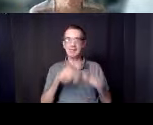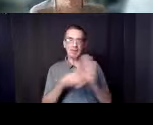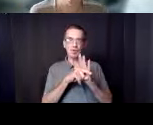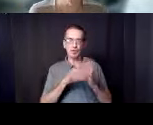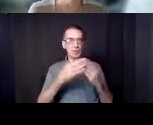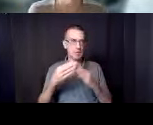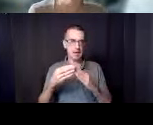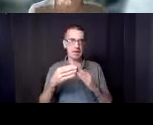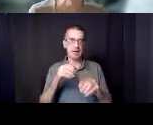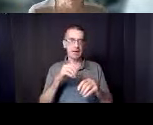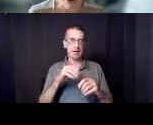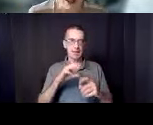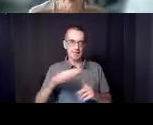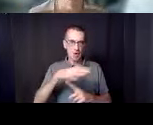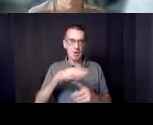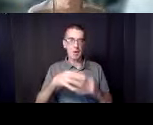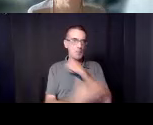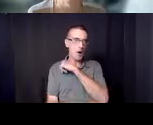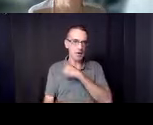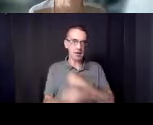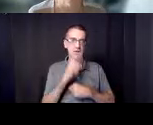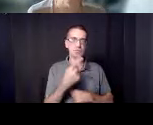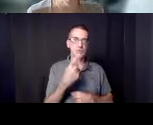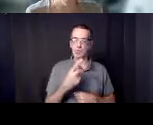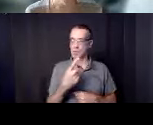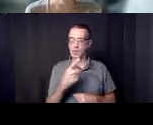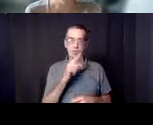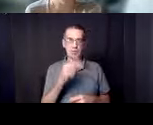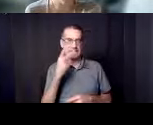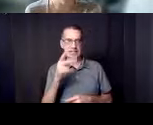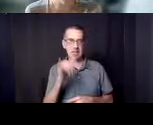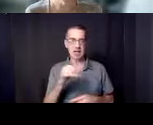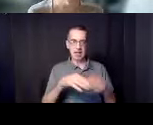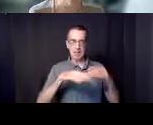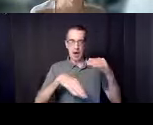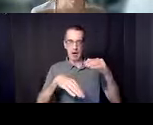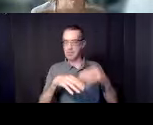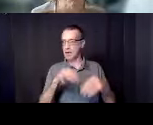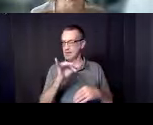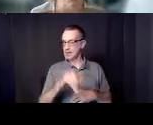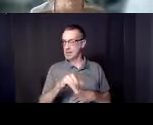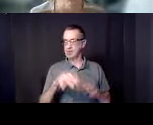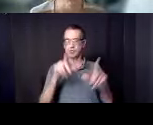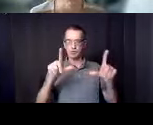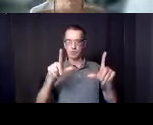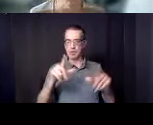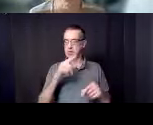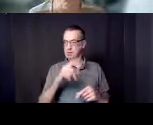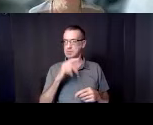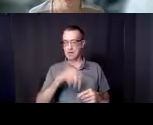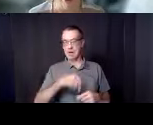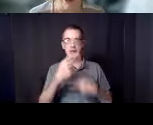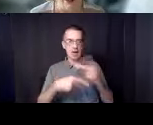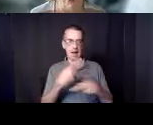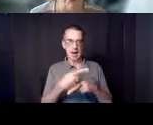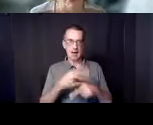community environments. So poverty is certainly, and you see those at the bottom of the screen. So it's another kind